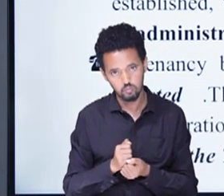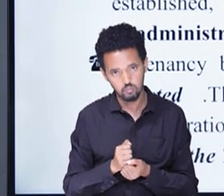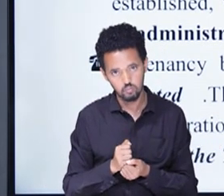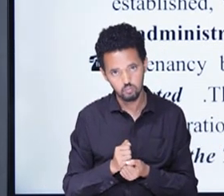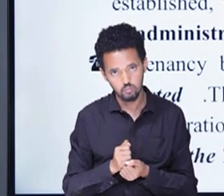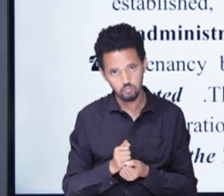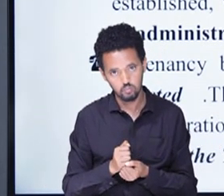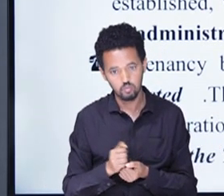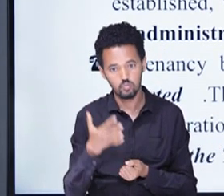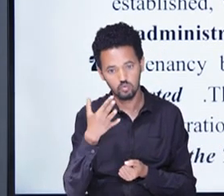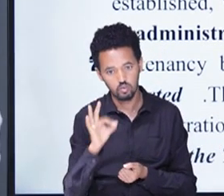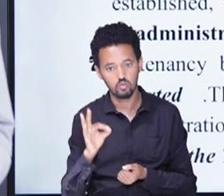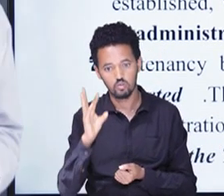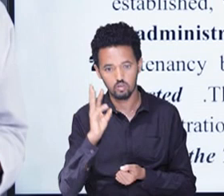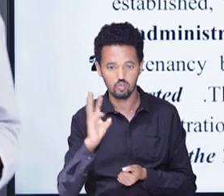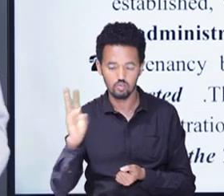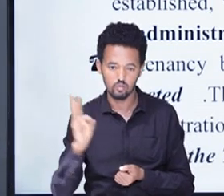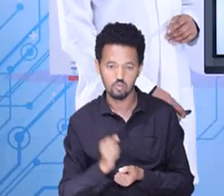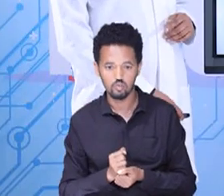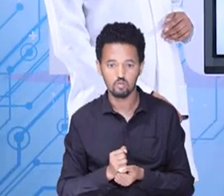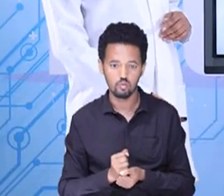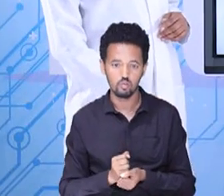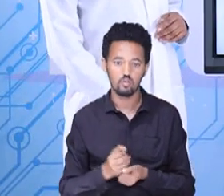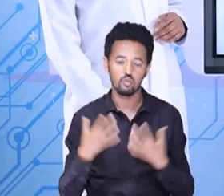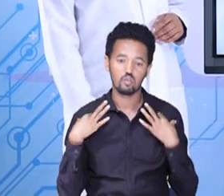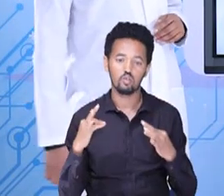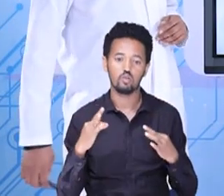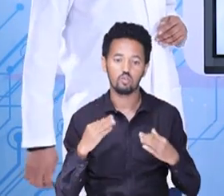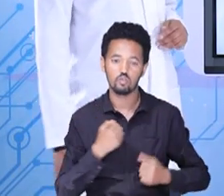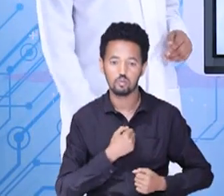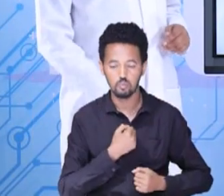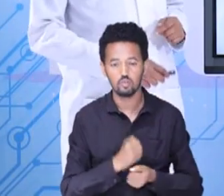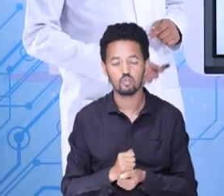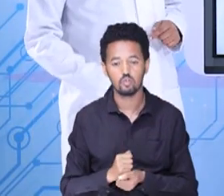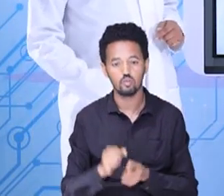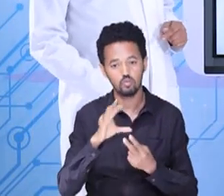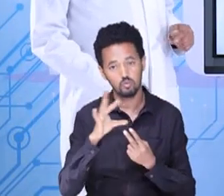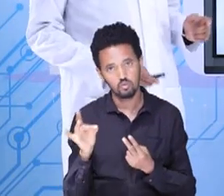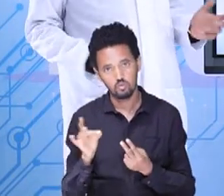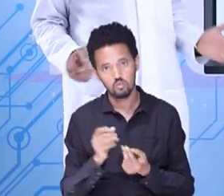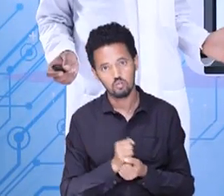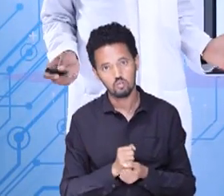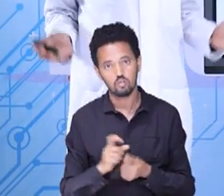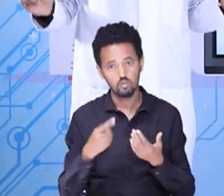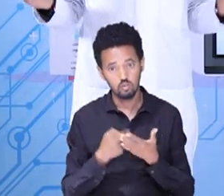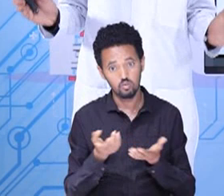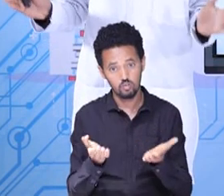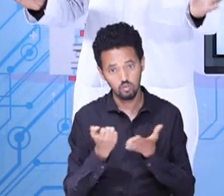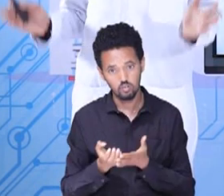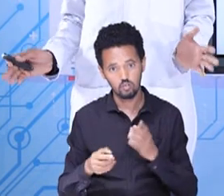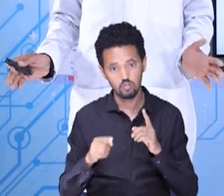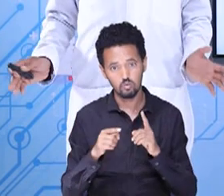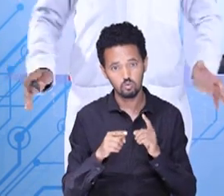and Administration in 1966. The tenancy bill was presented to the parliament and rejected. This led to